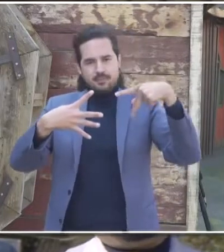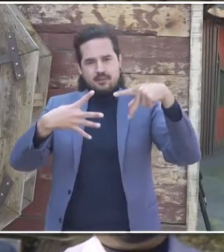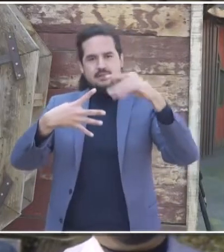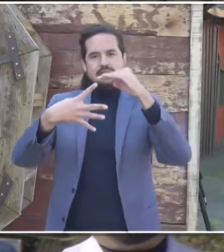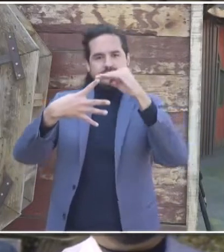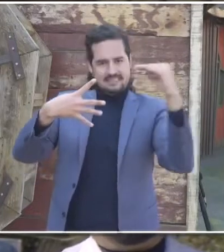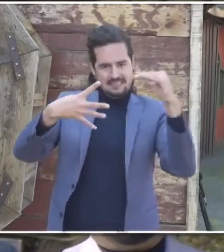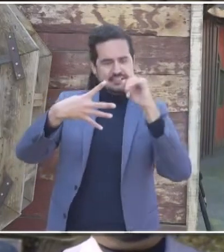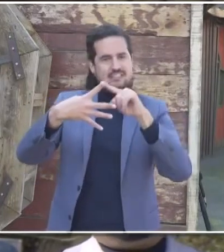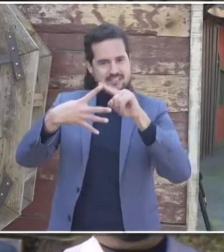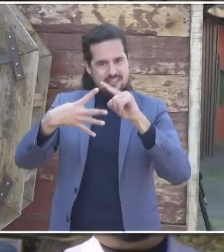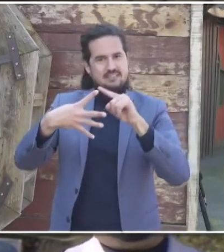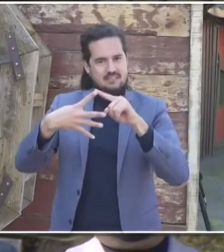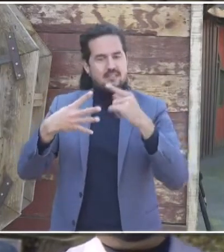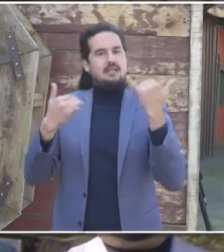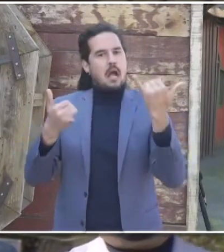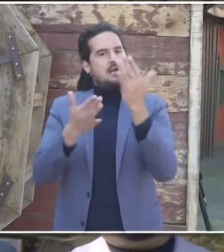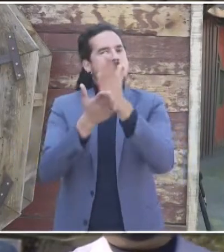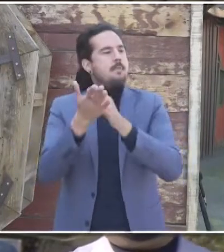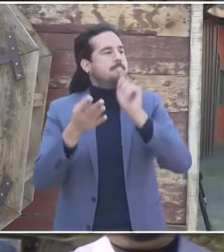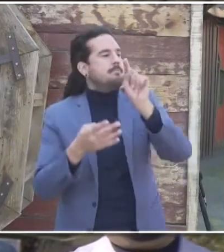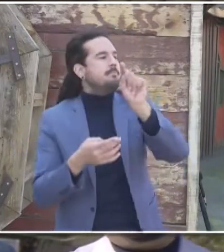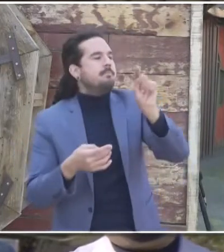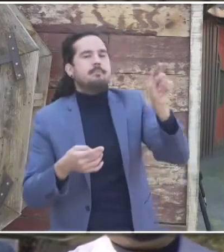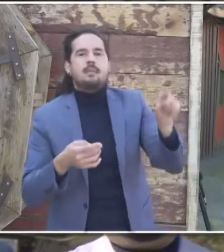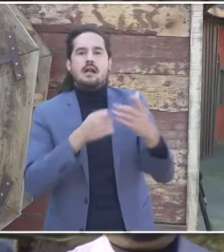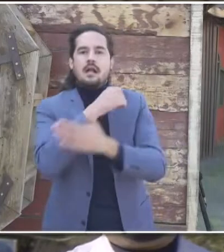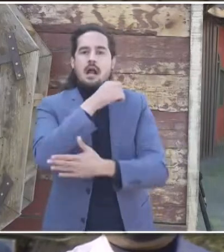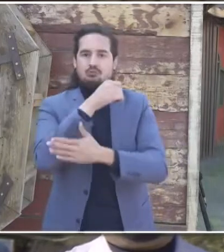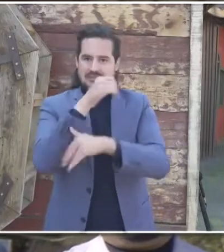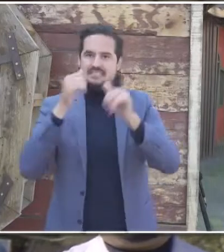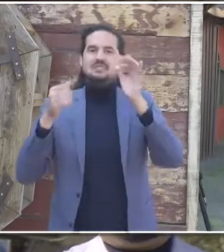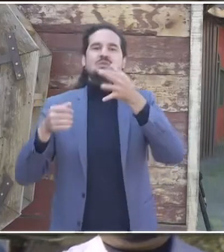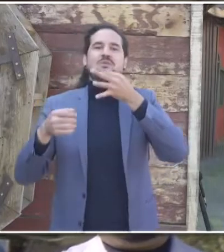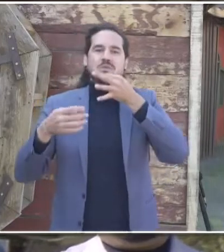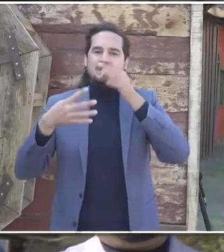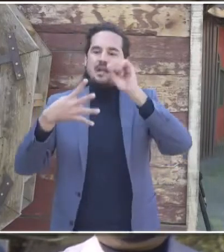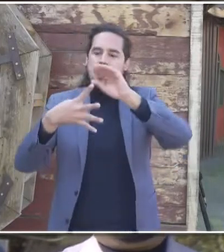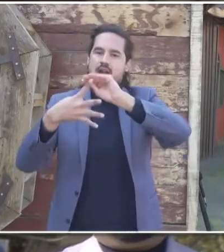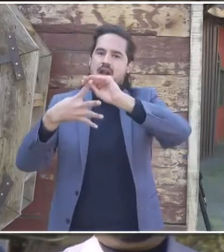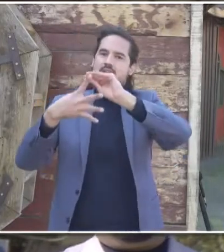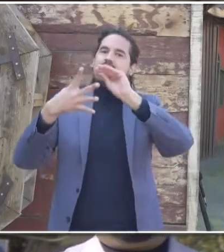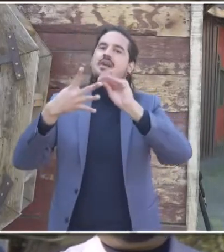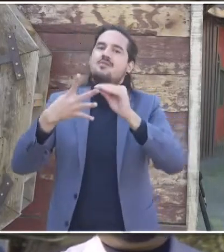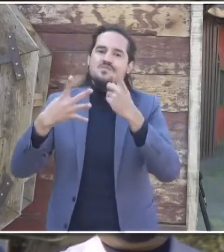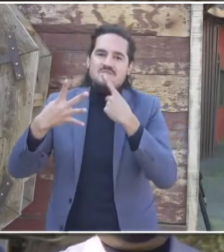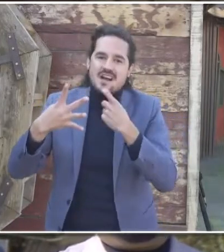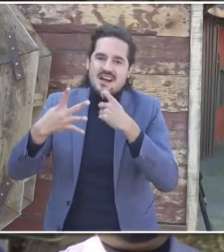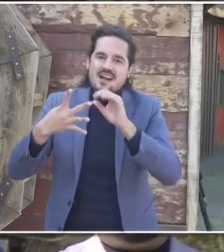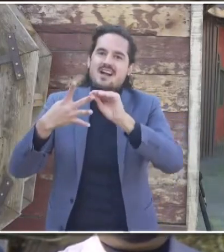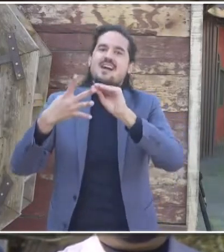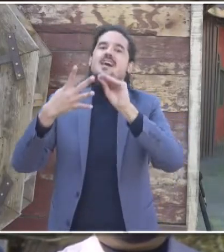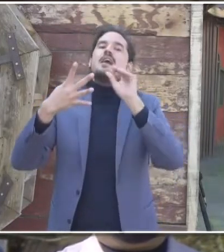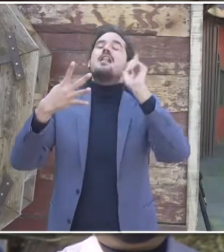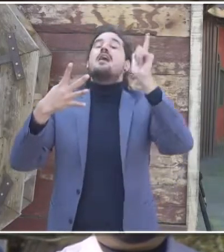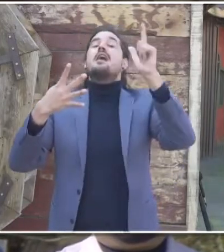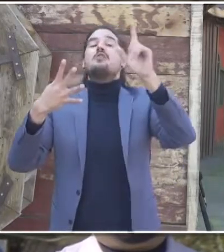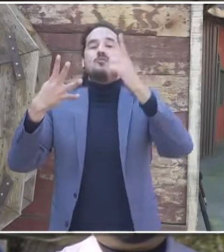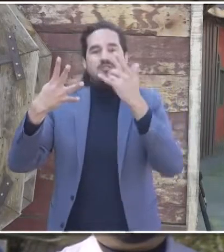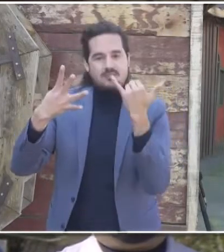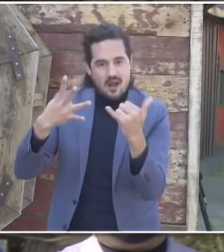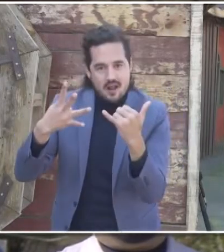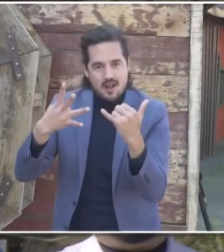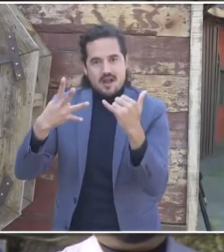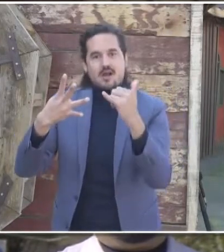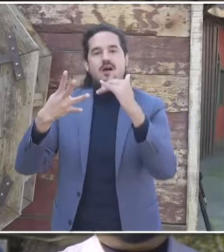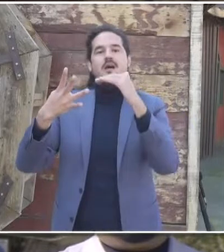we anticipate within a week or 2, even more counties moving, as that will force, or rather allow for,